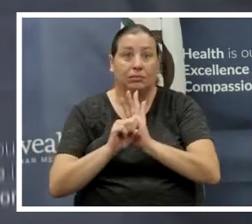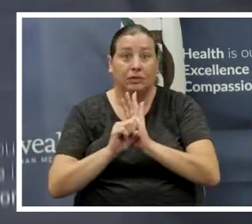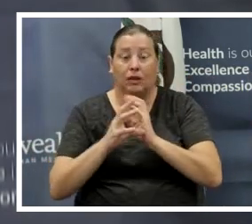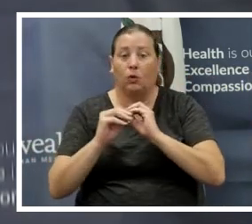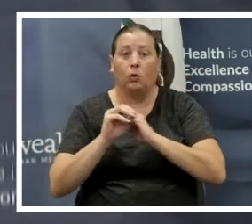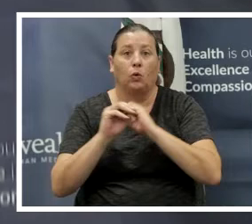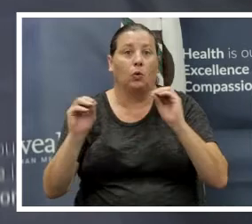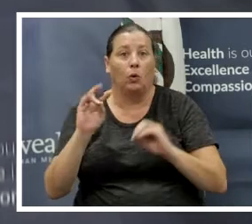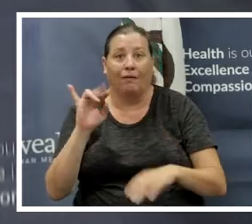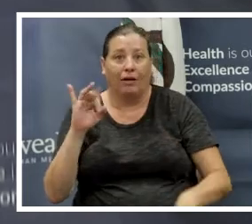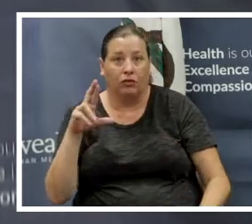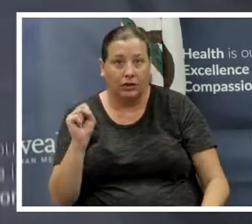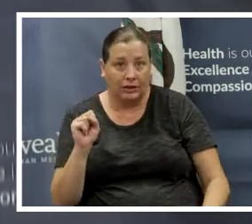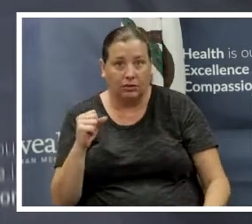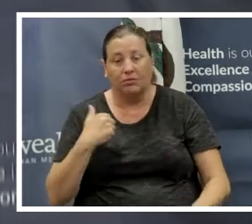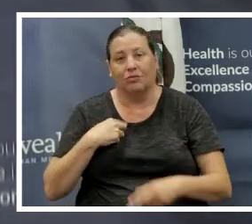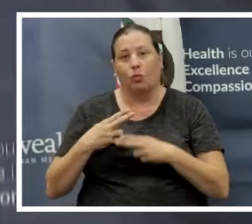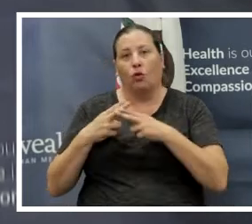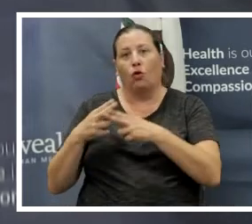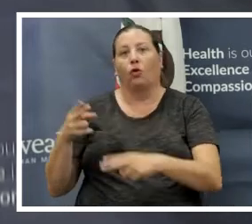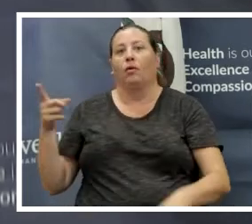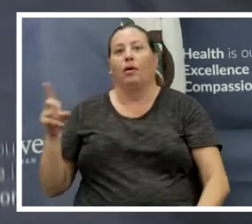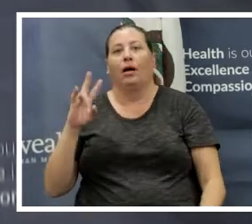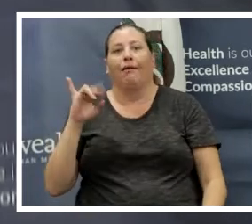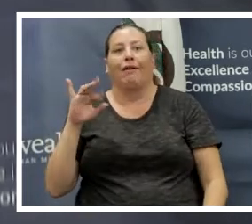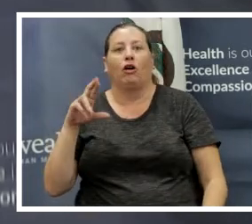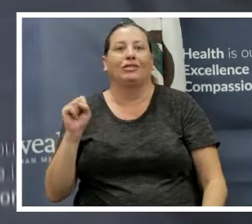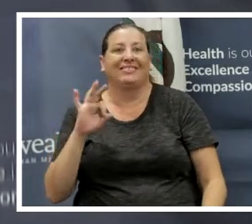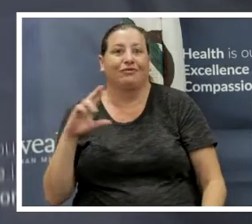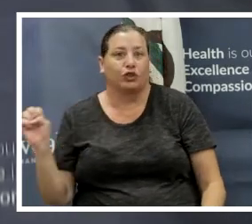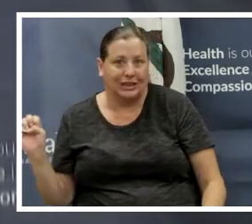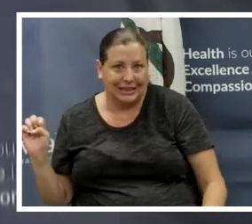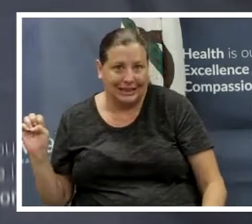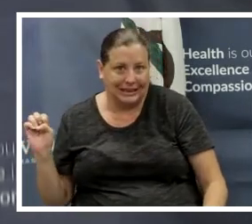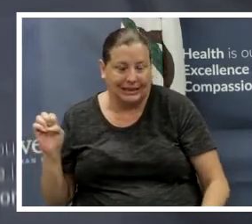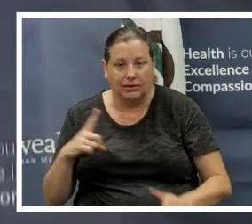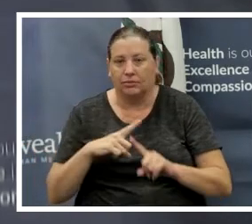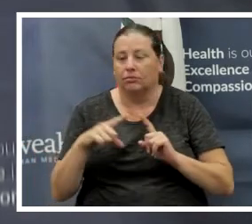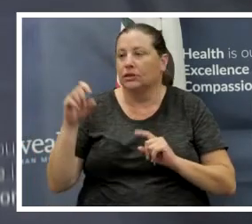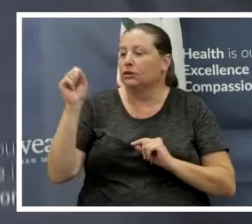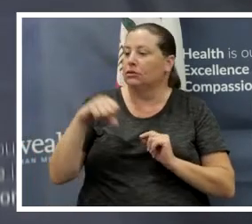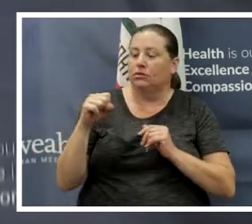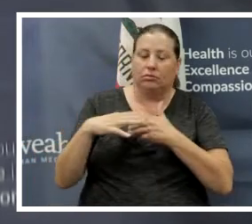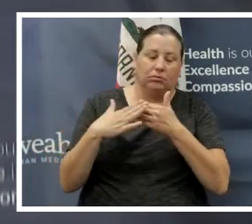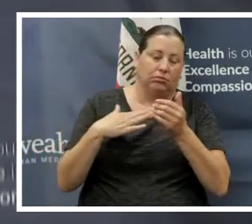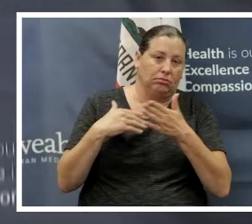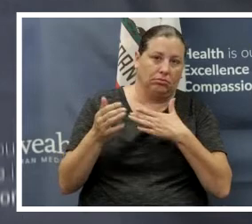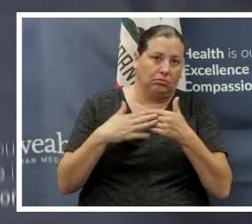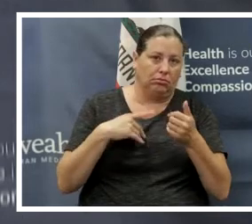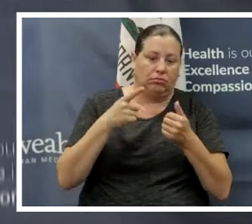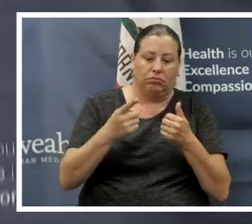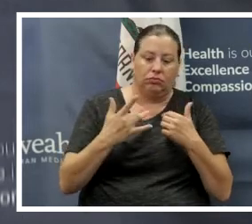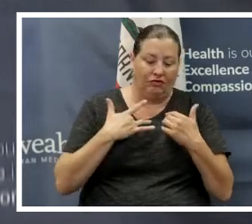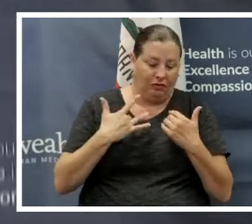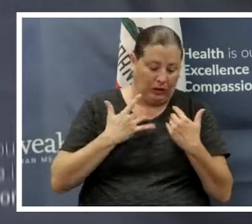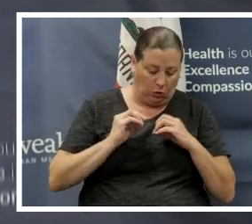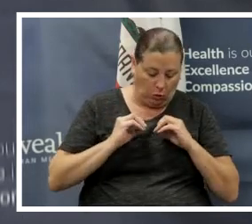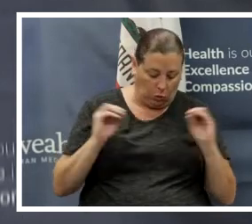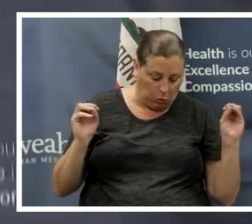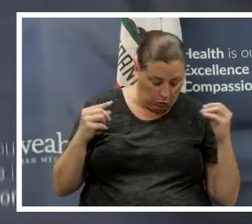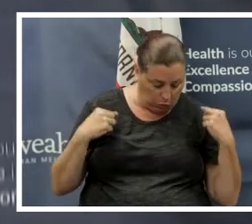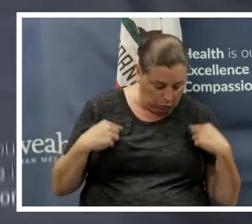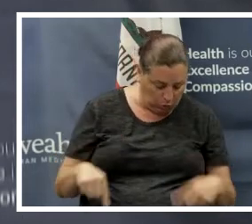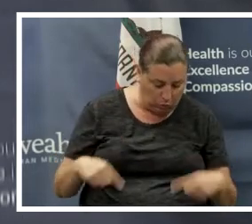so I would call them virus-free. Okay. But yes, whether you're asymptomatic or virus-free, you